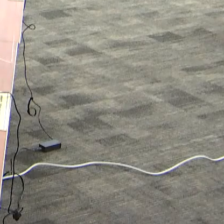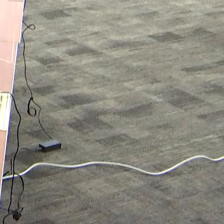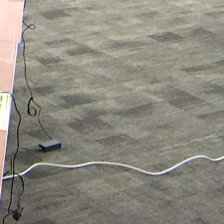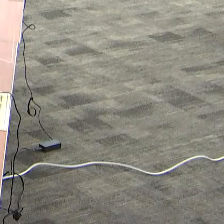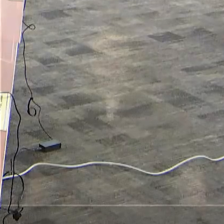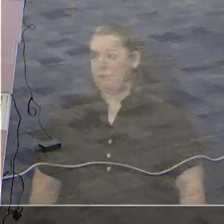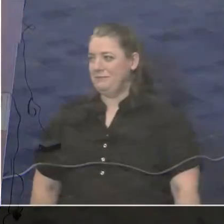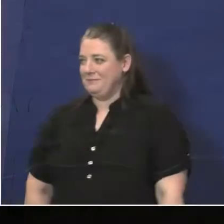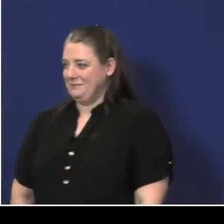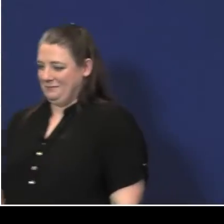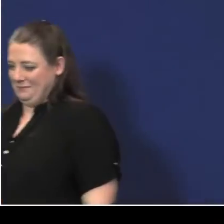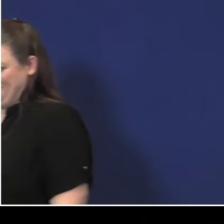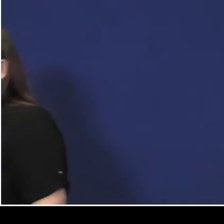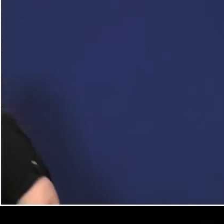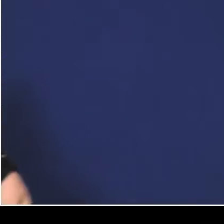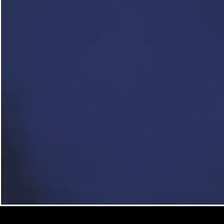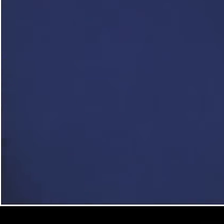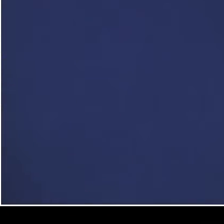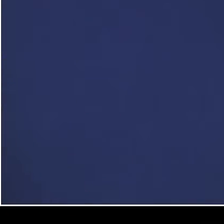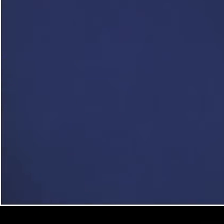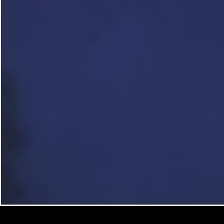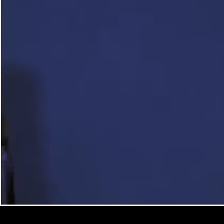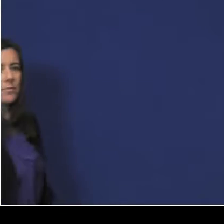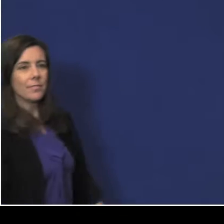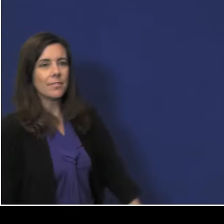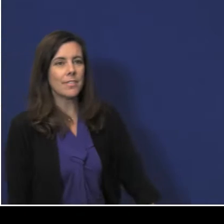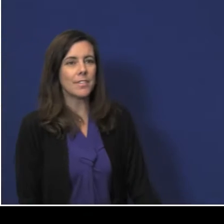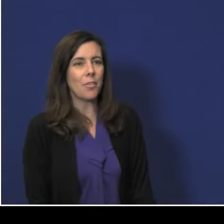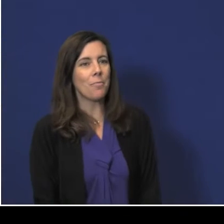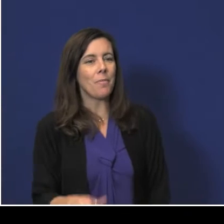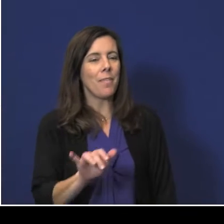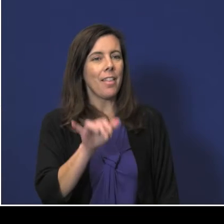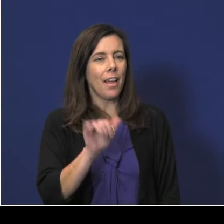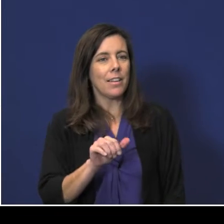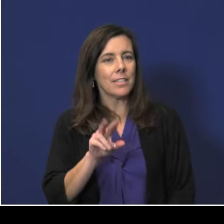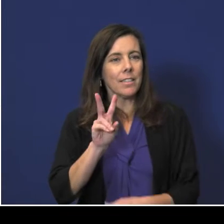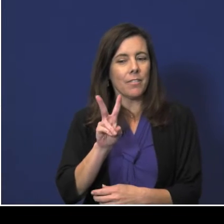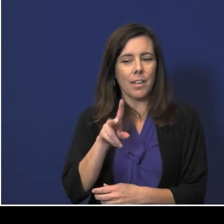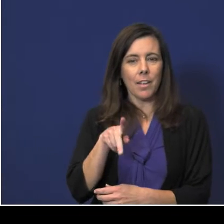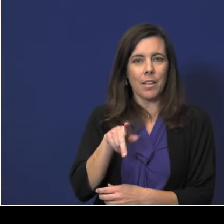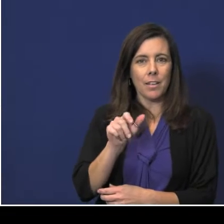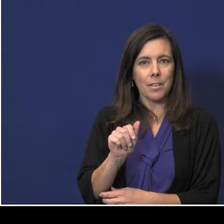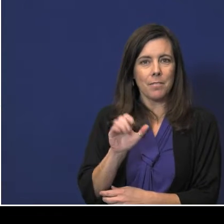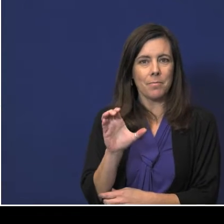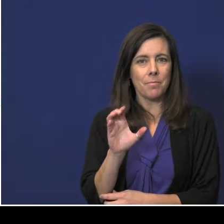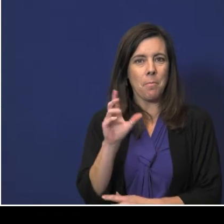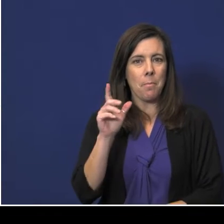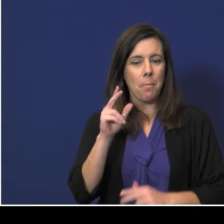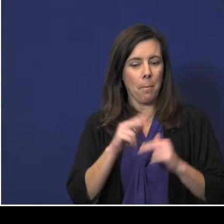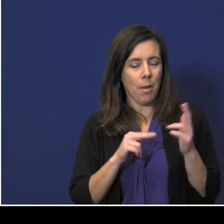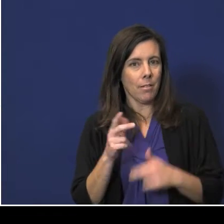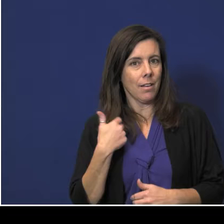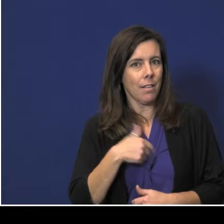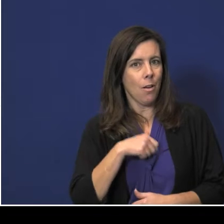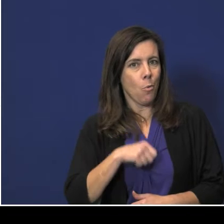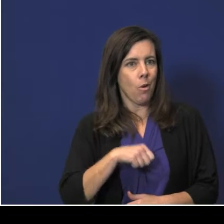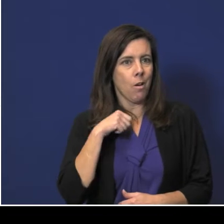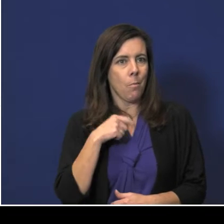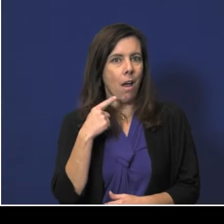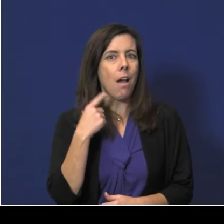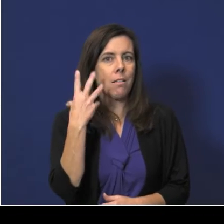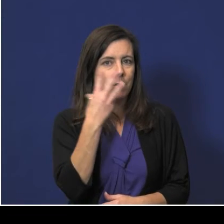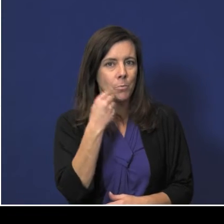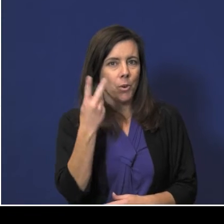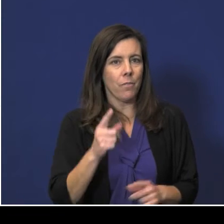Okay, so that is our visual performing arts presentation. It was a building that we're certainly proud of and is beautiful, but